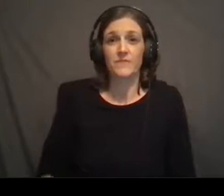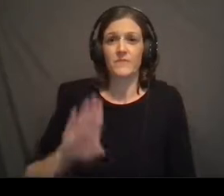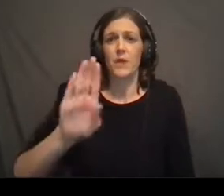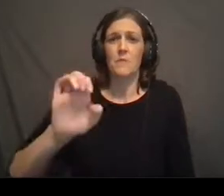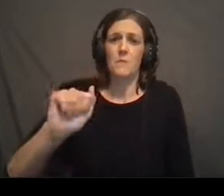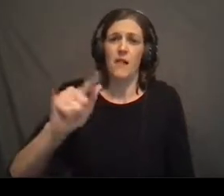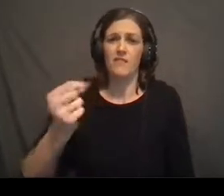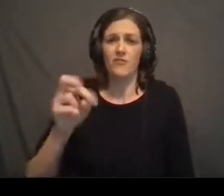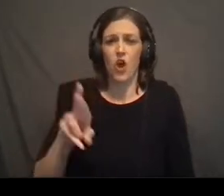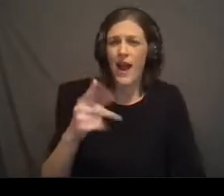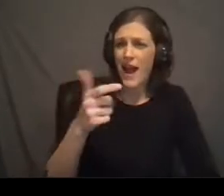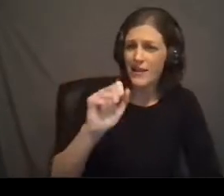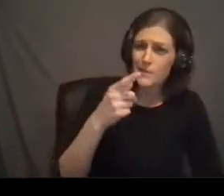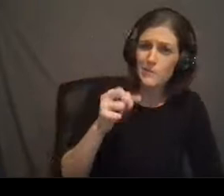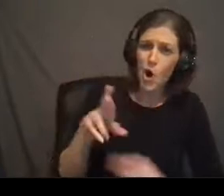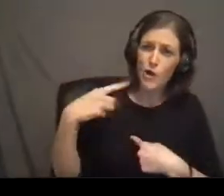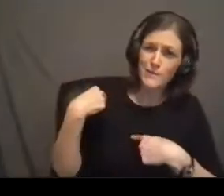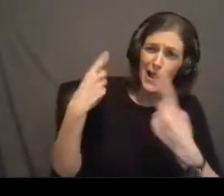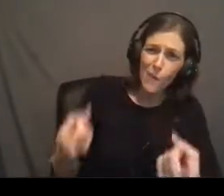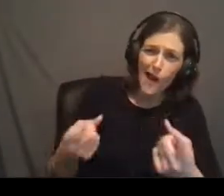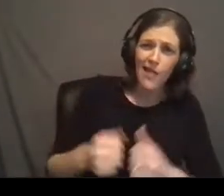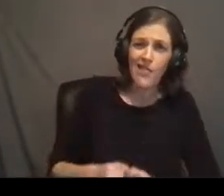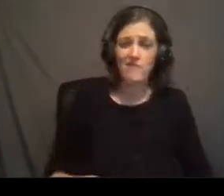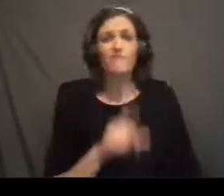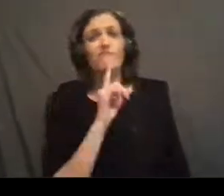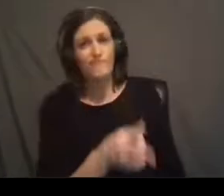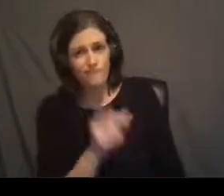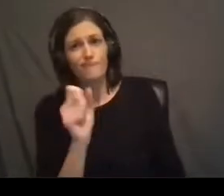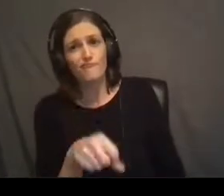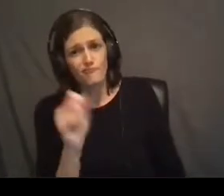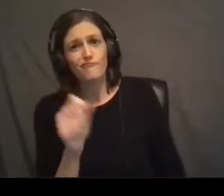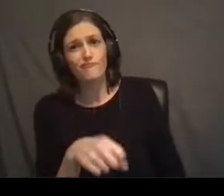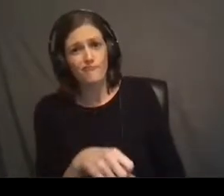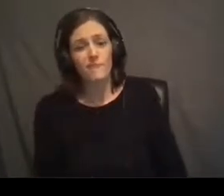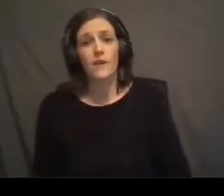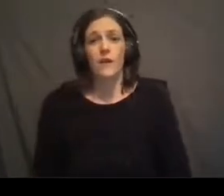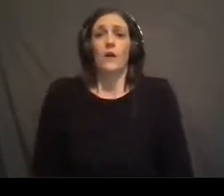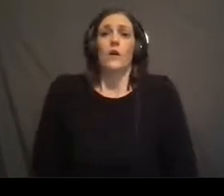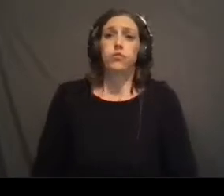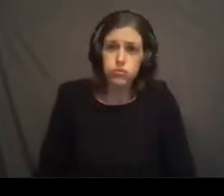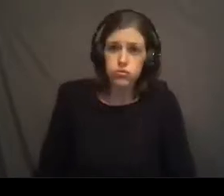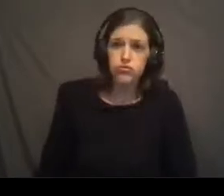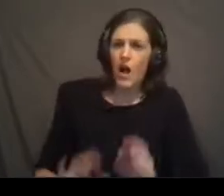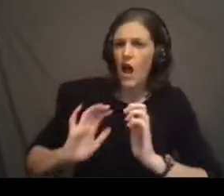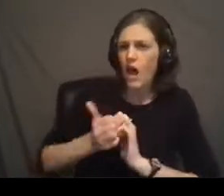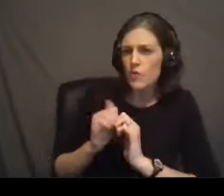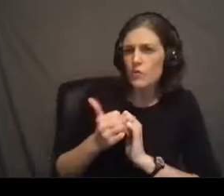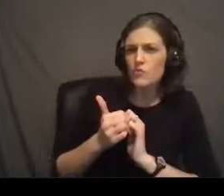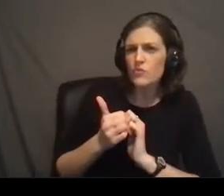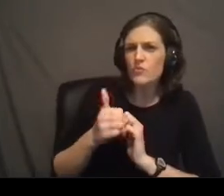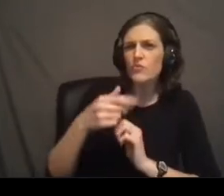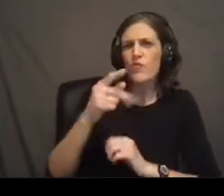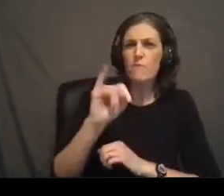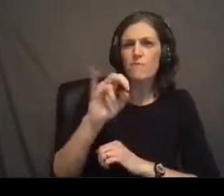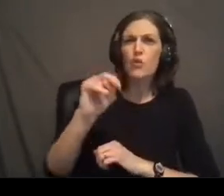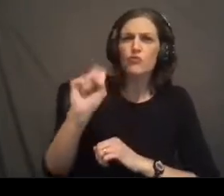Balthazar? Gaspar, it's been a while. It sure has. How's the, potions